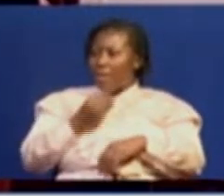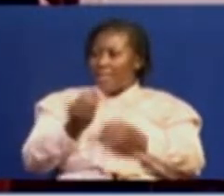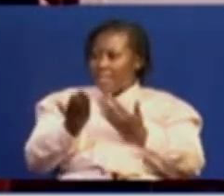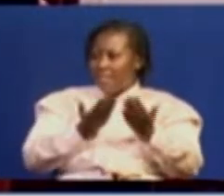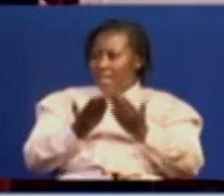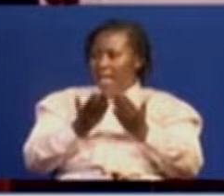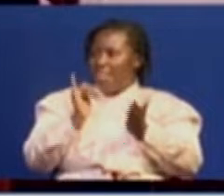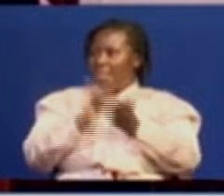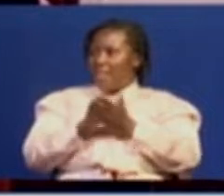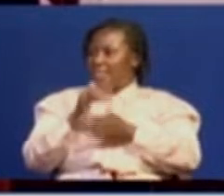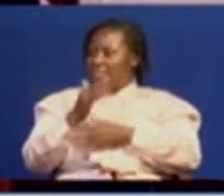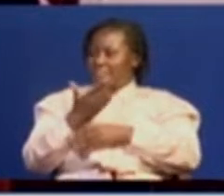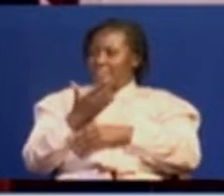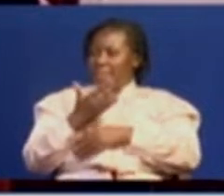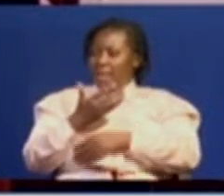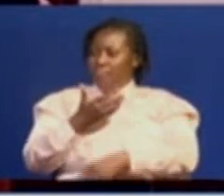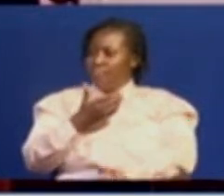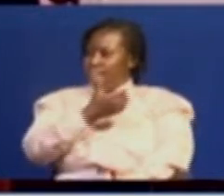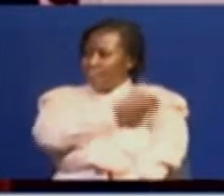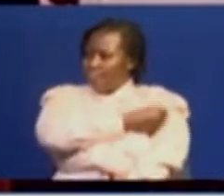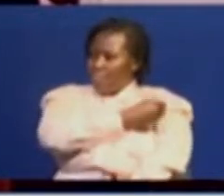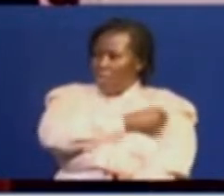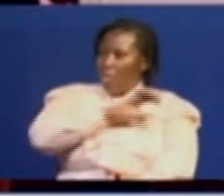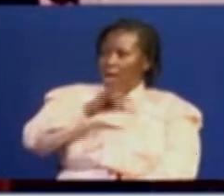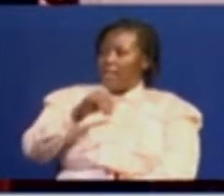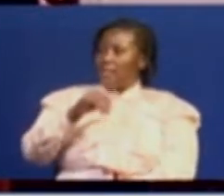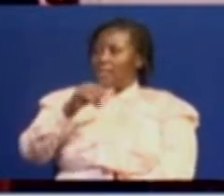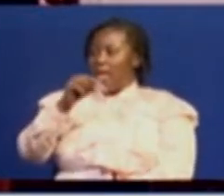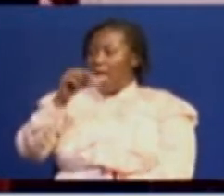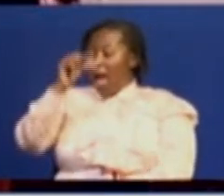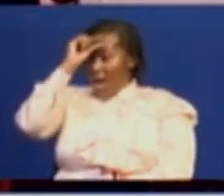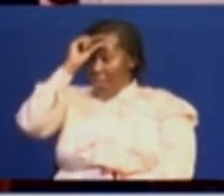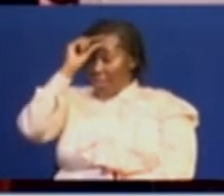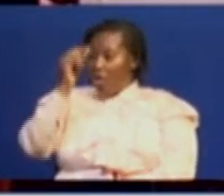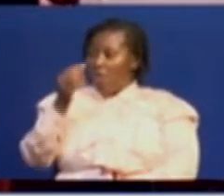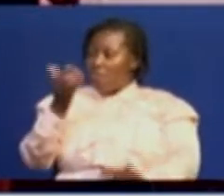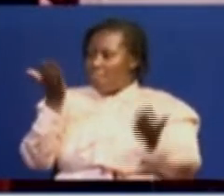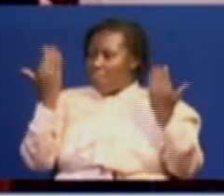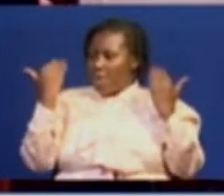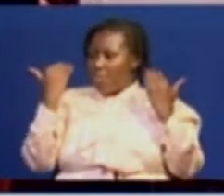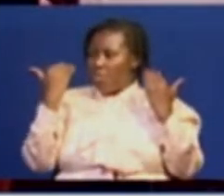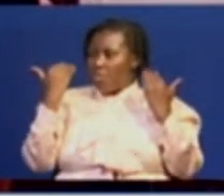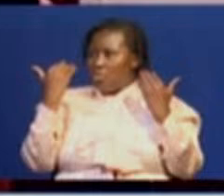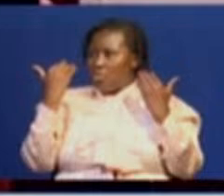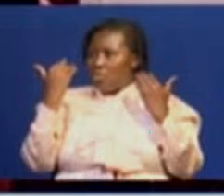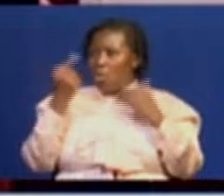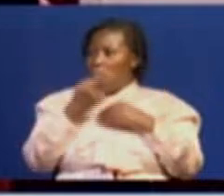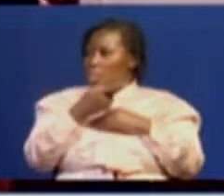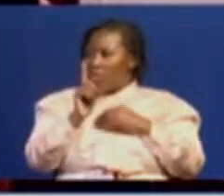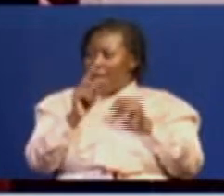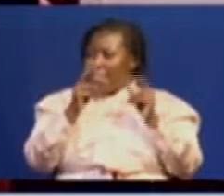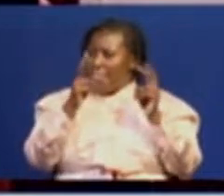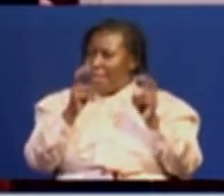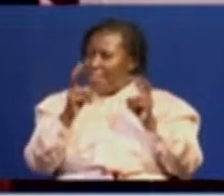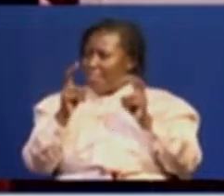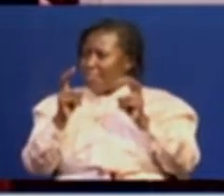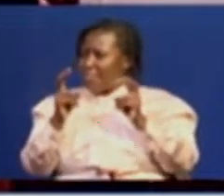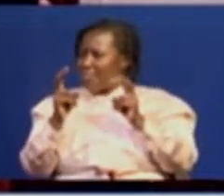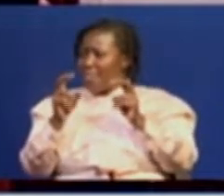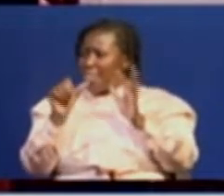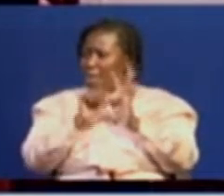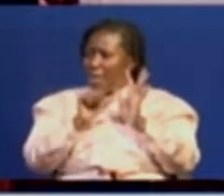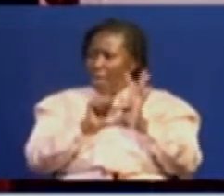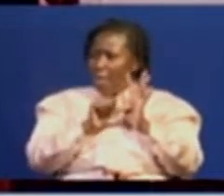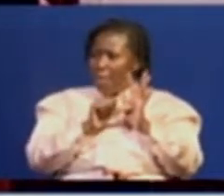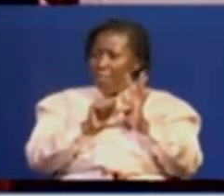needed services, that is vaccination services from the county government of Meru. And those are the issues,